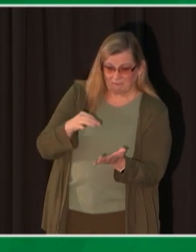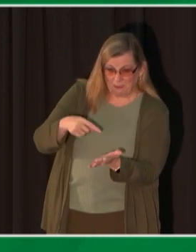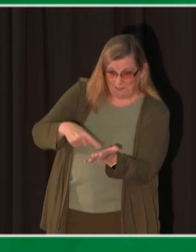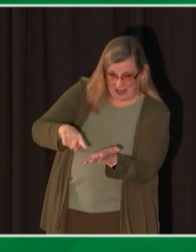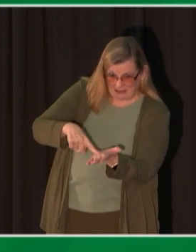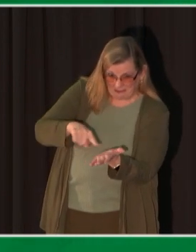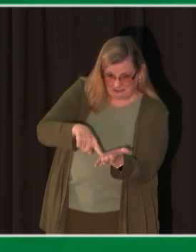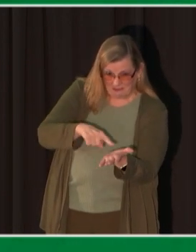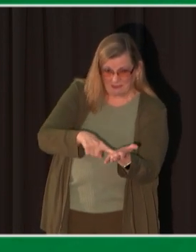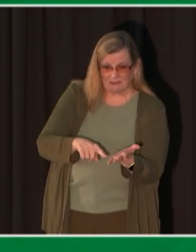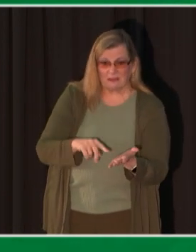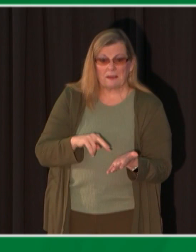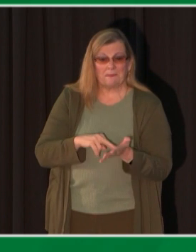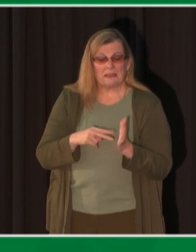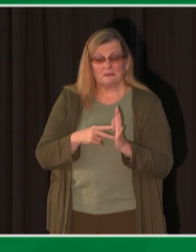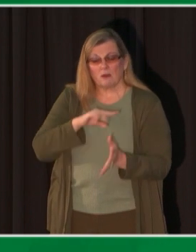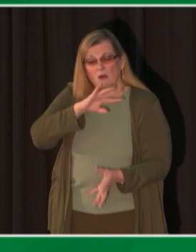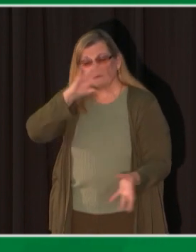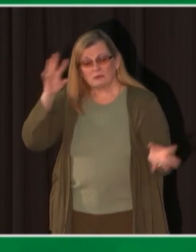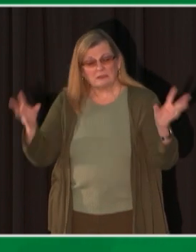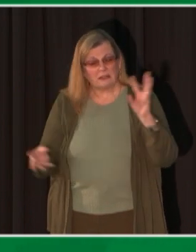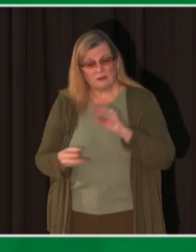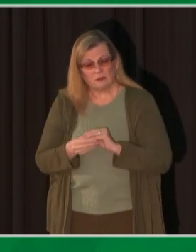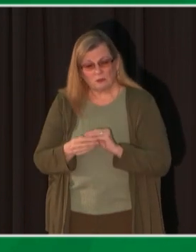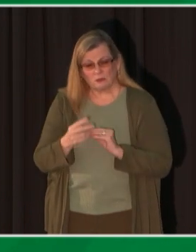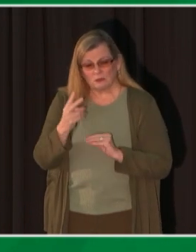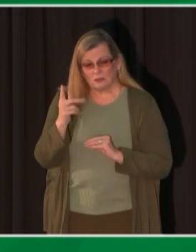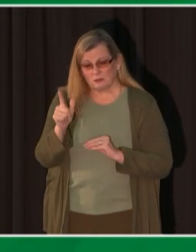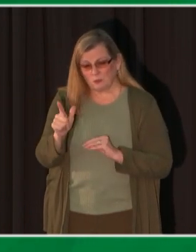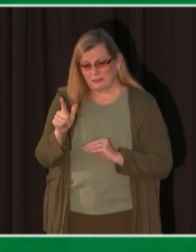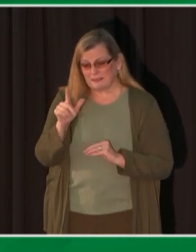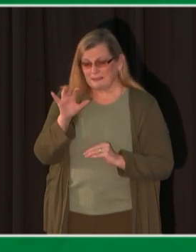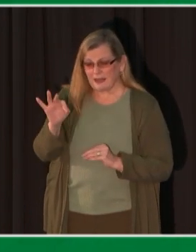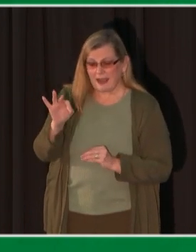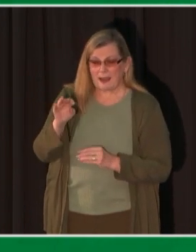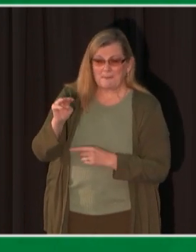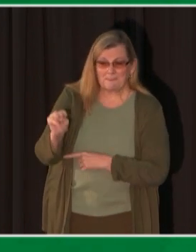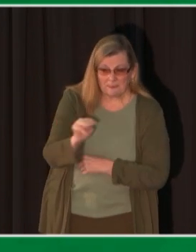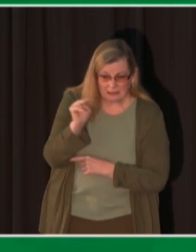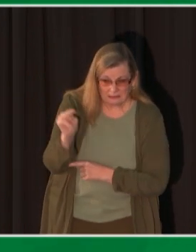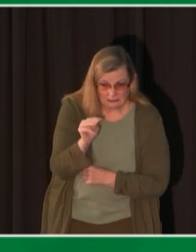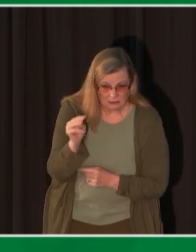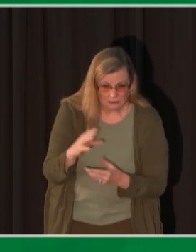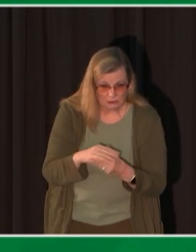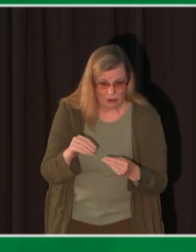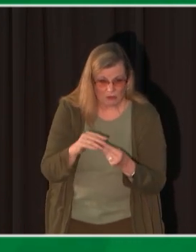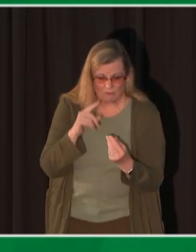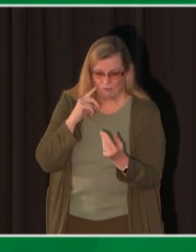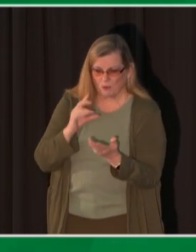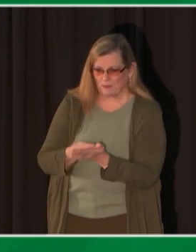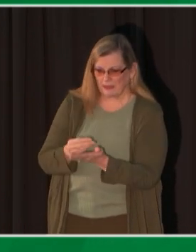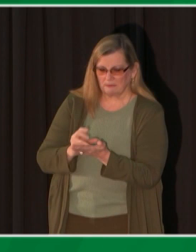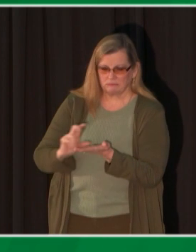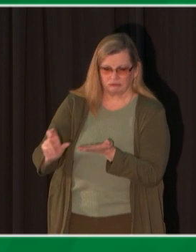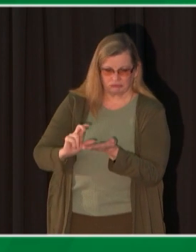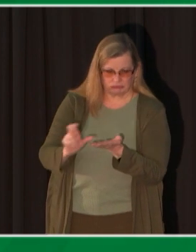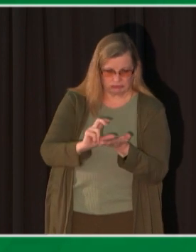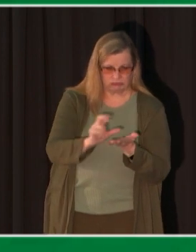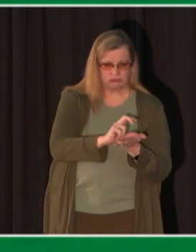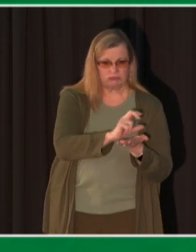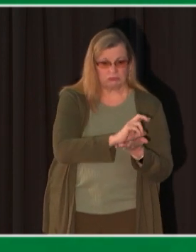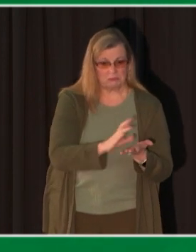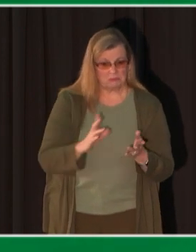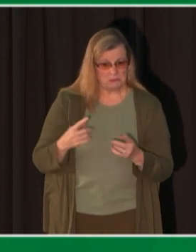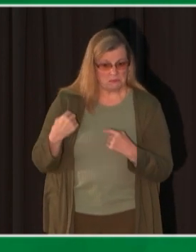almost $29 million in payments. So you will see that through March 13th through